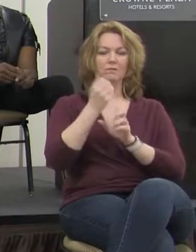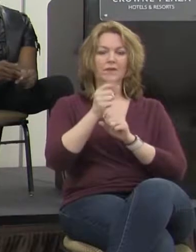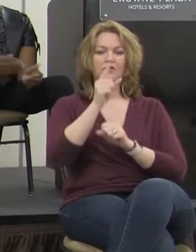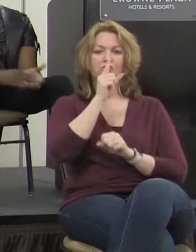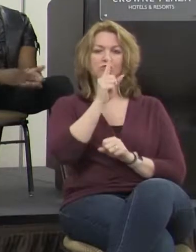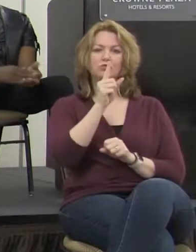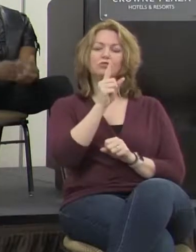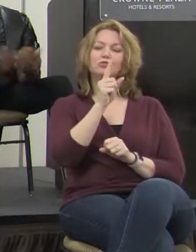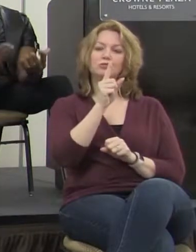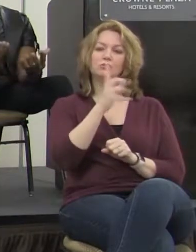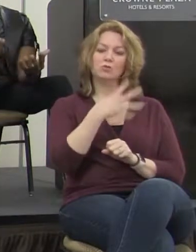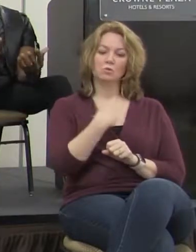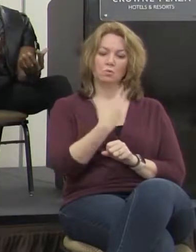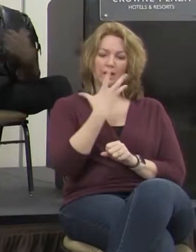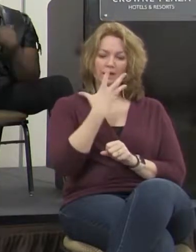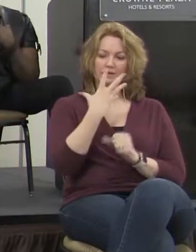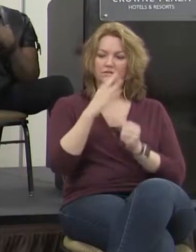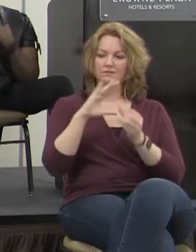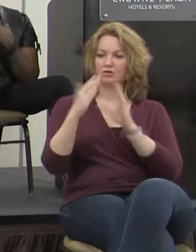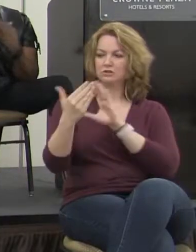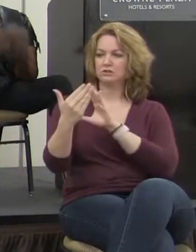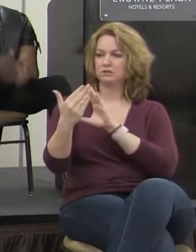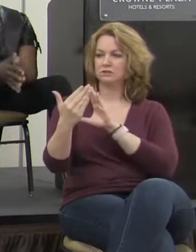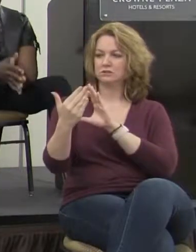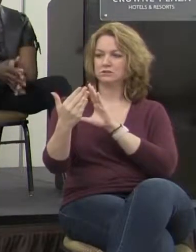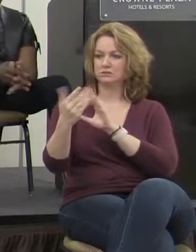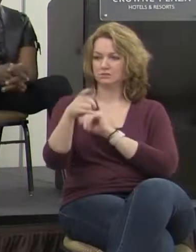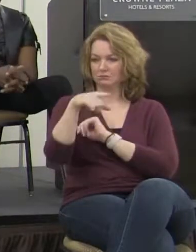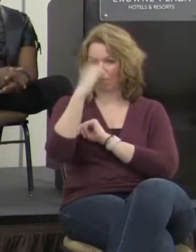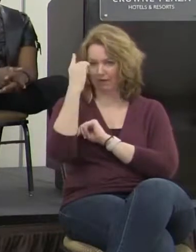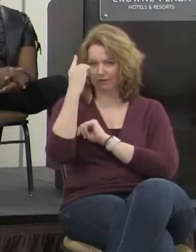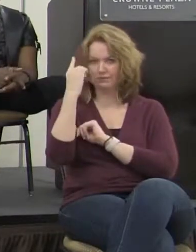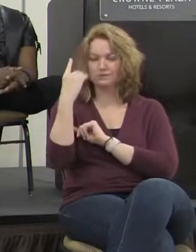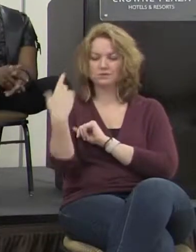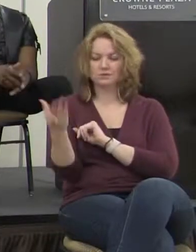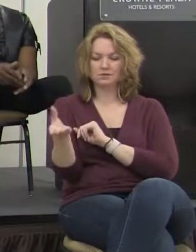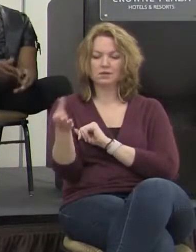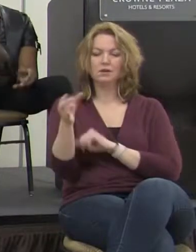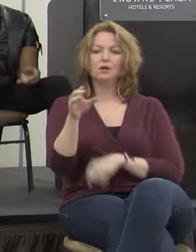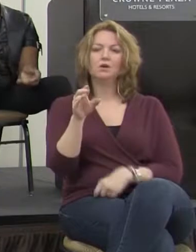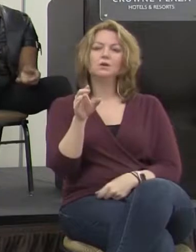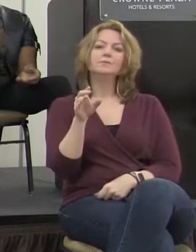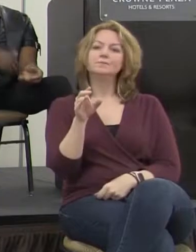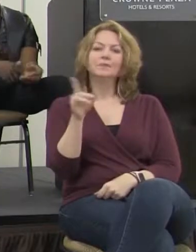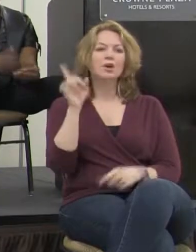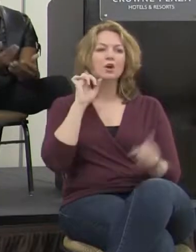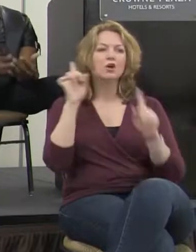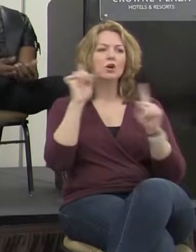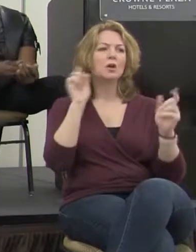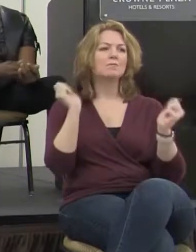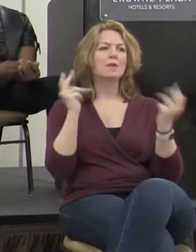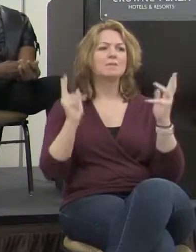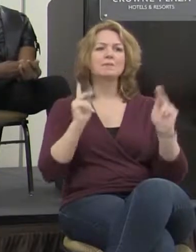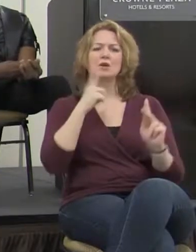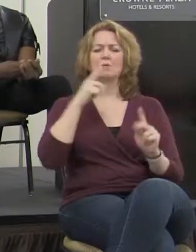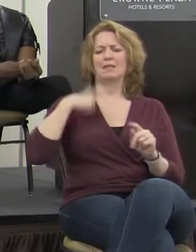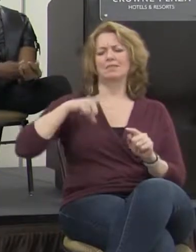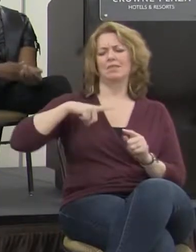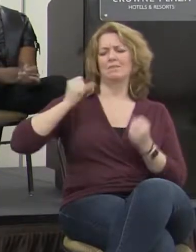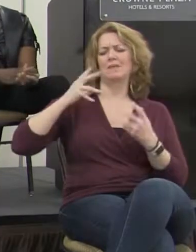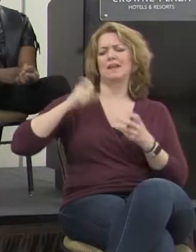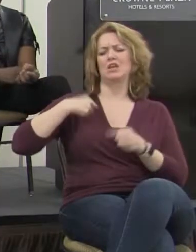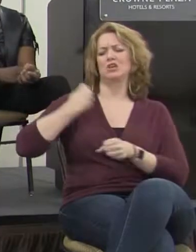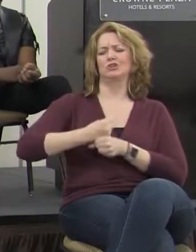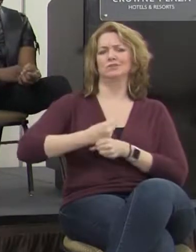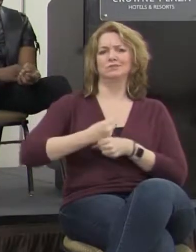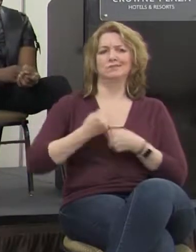white versus, in my experience, black. I heard a lot of people say they've been in leather for X number of years.